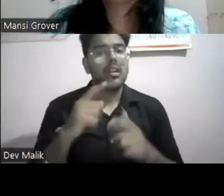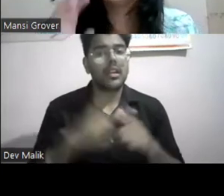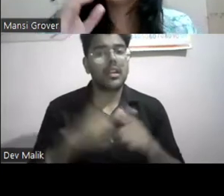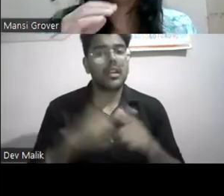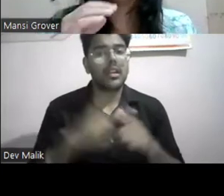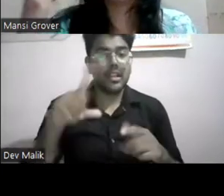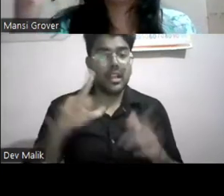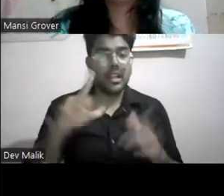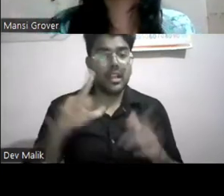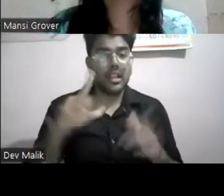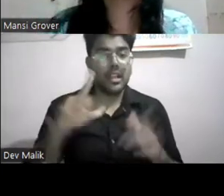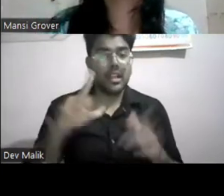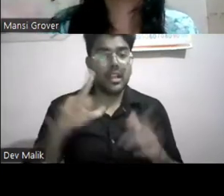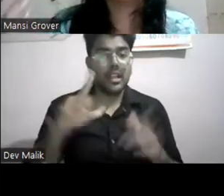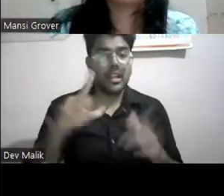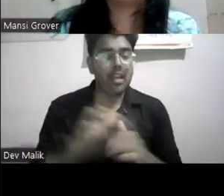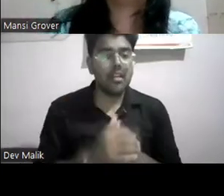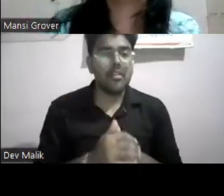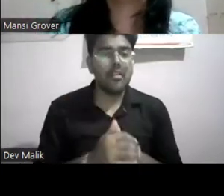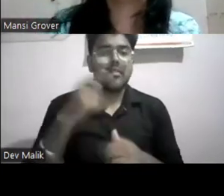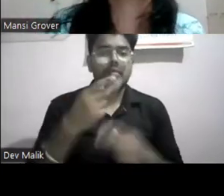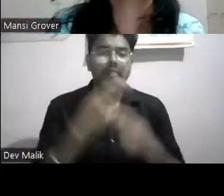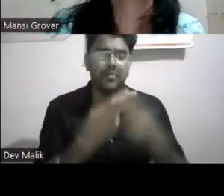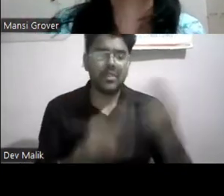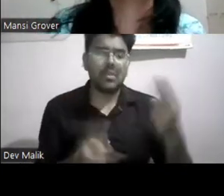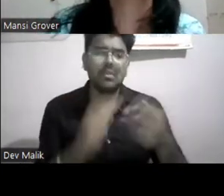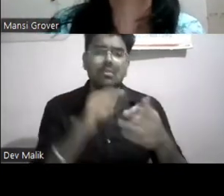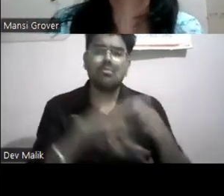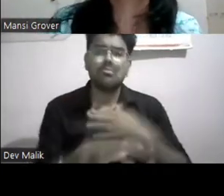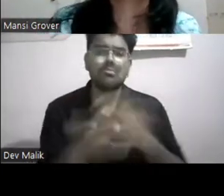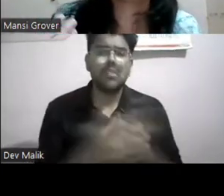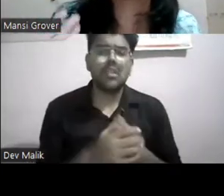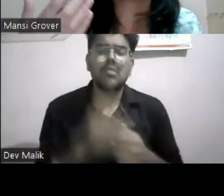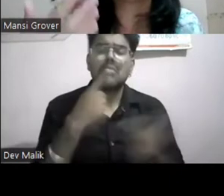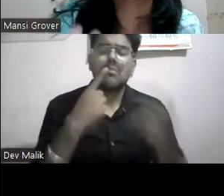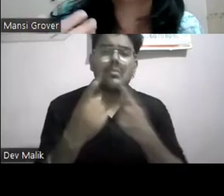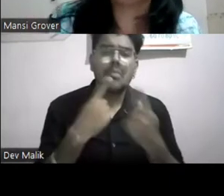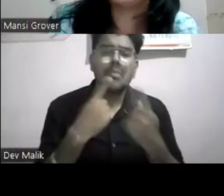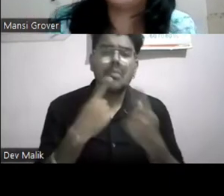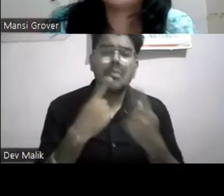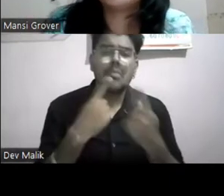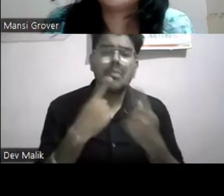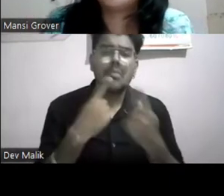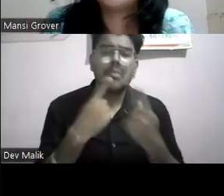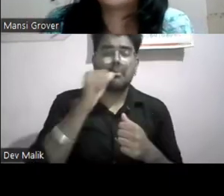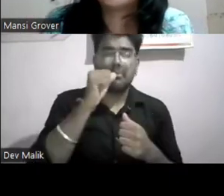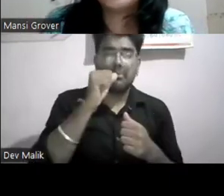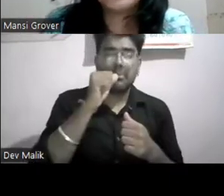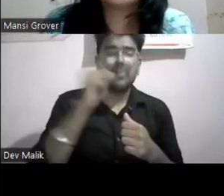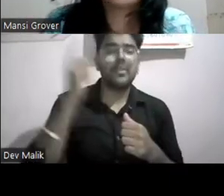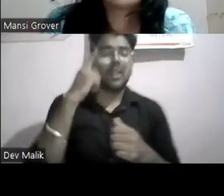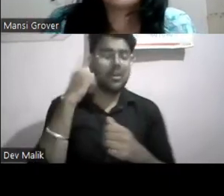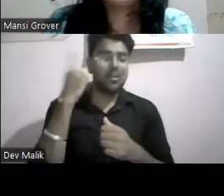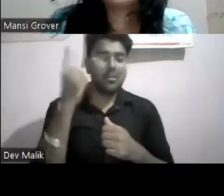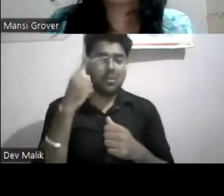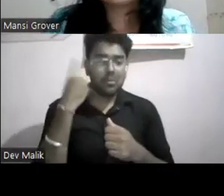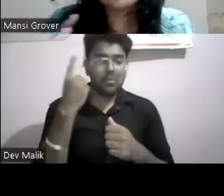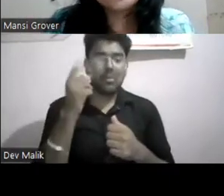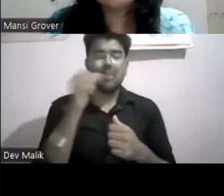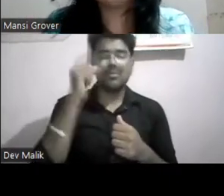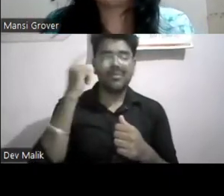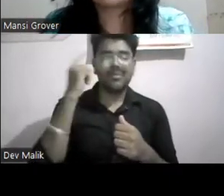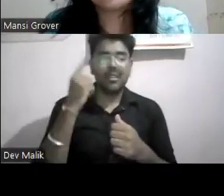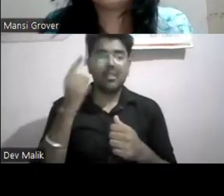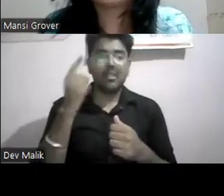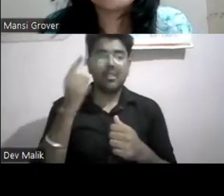appears, there's a narration that goes in the background that talks about the alcoholic mother, right? And there's